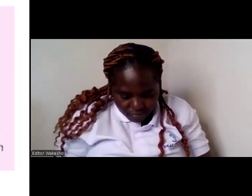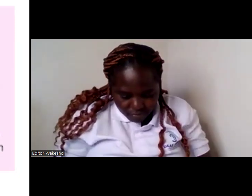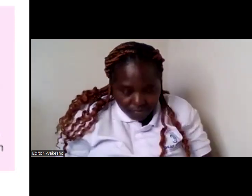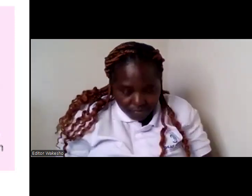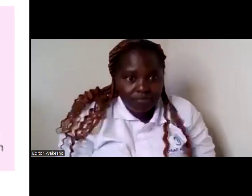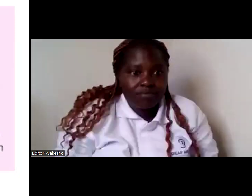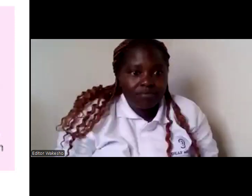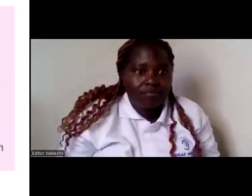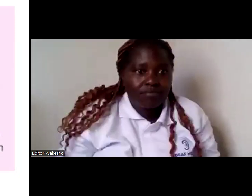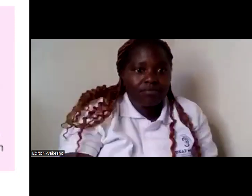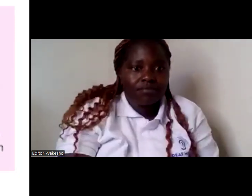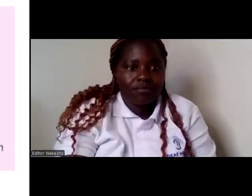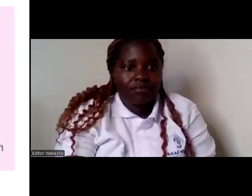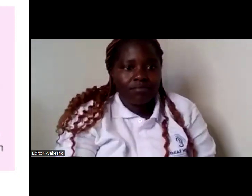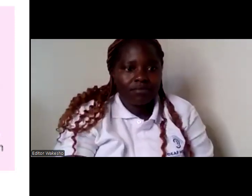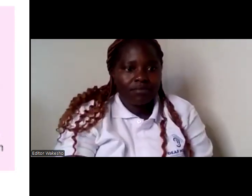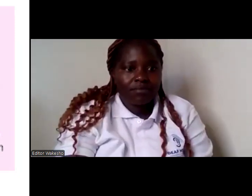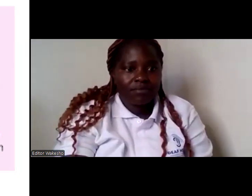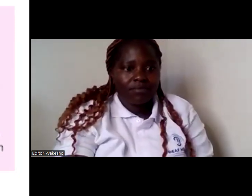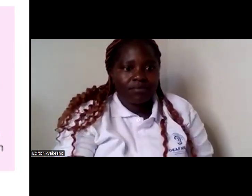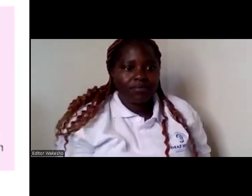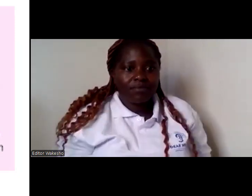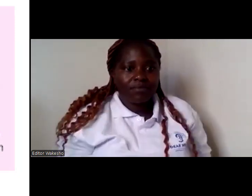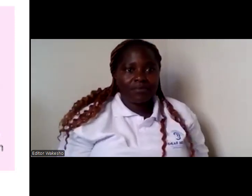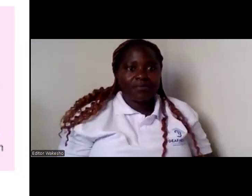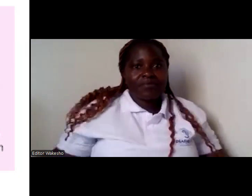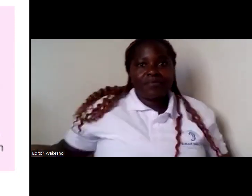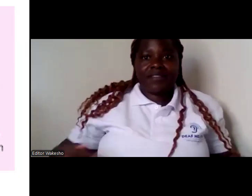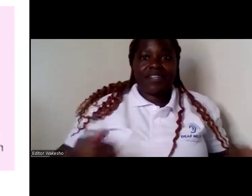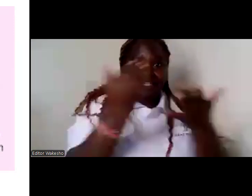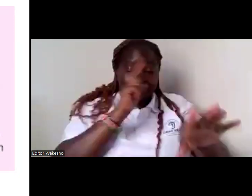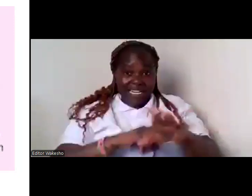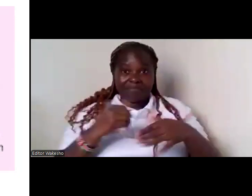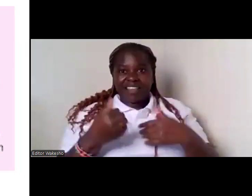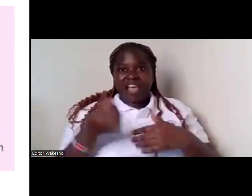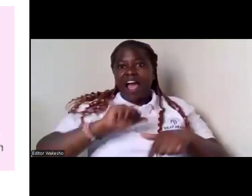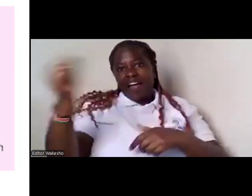maybe 21 days, yet they might come after every 45.